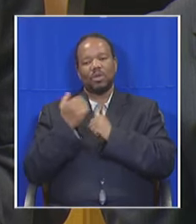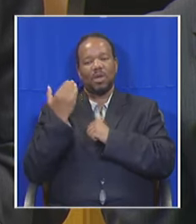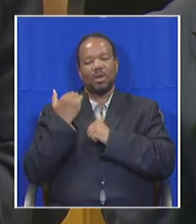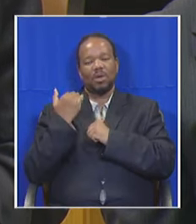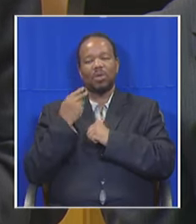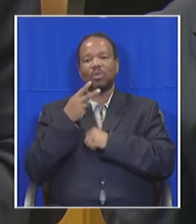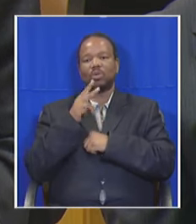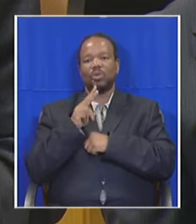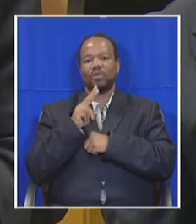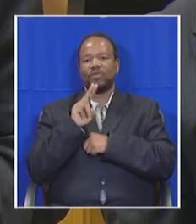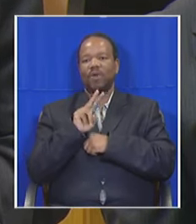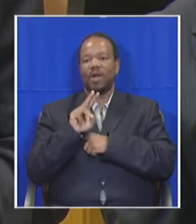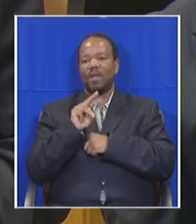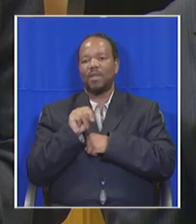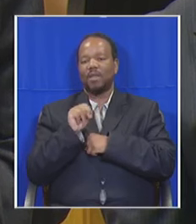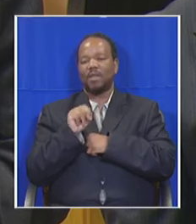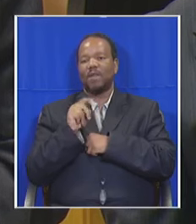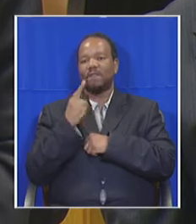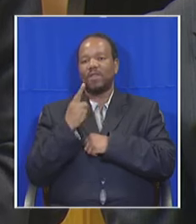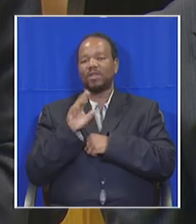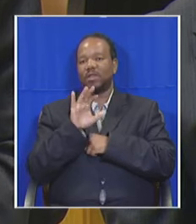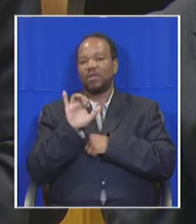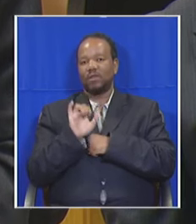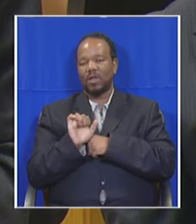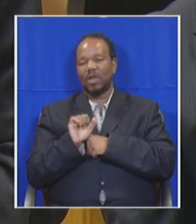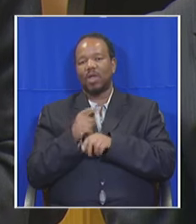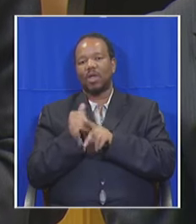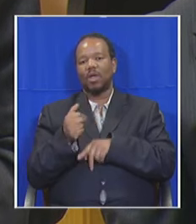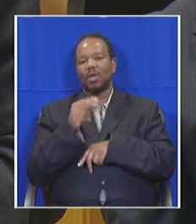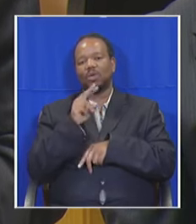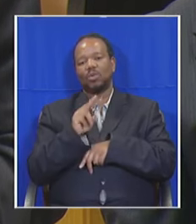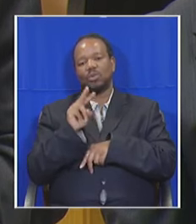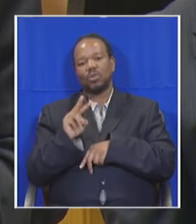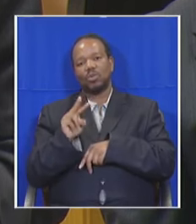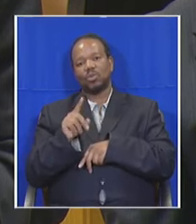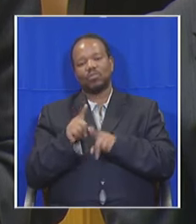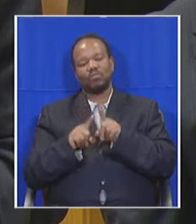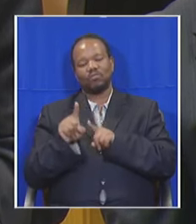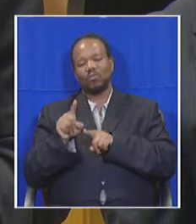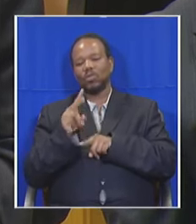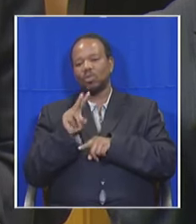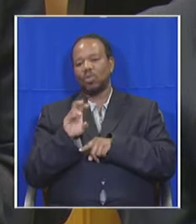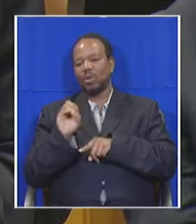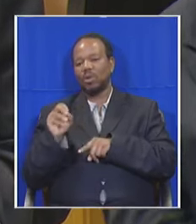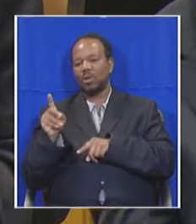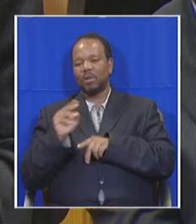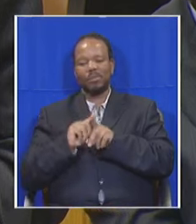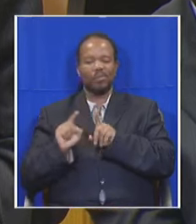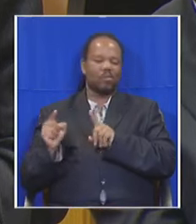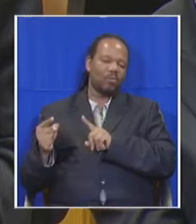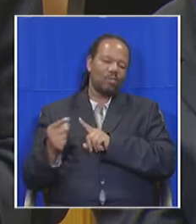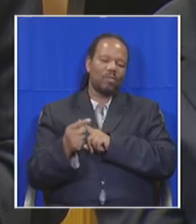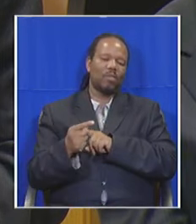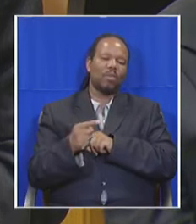South African to break through the 22nd barrier in the 200 meter when he blitzed to a time of